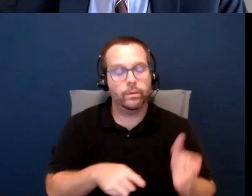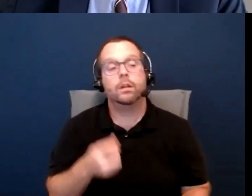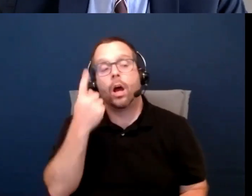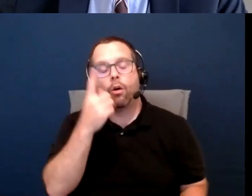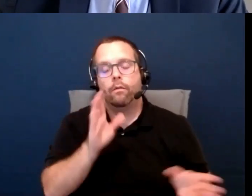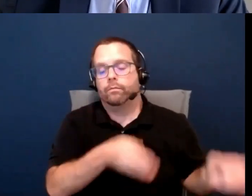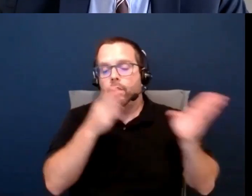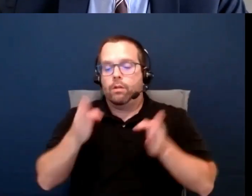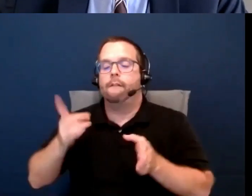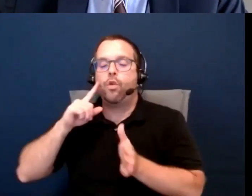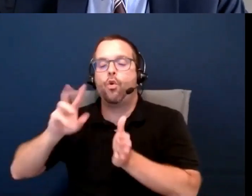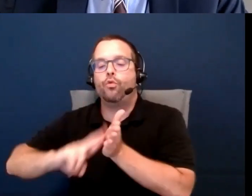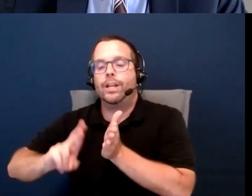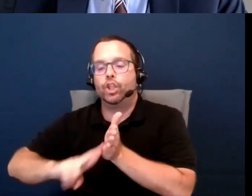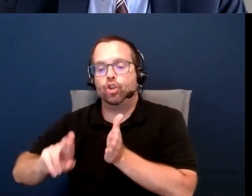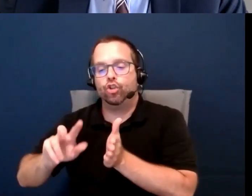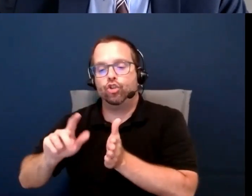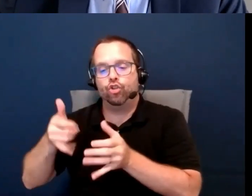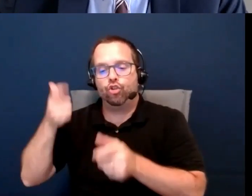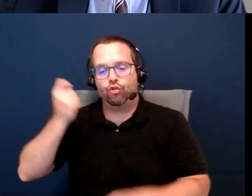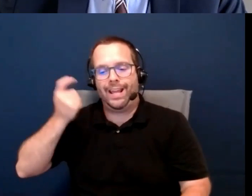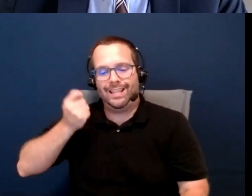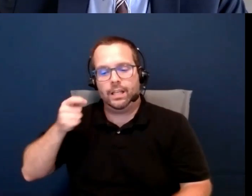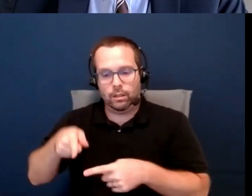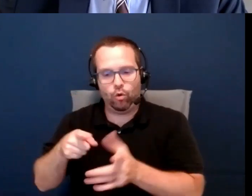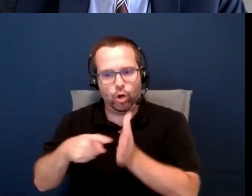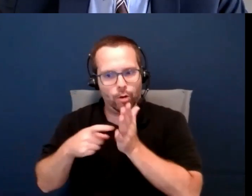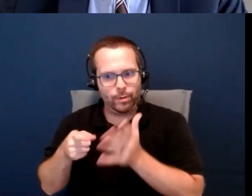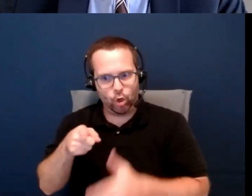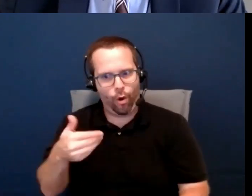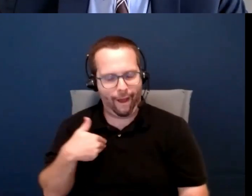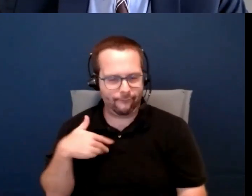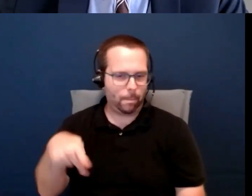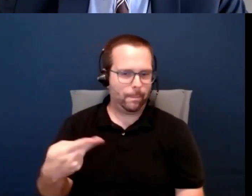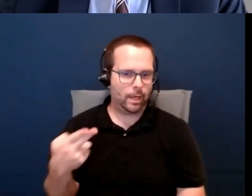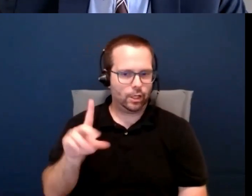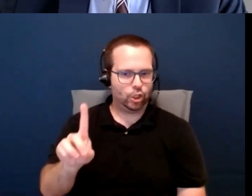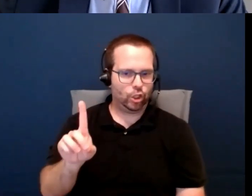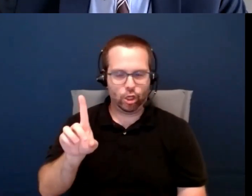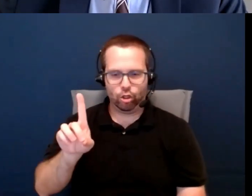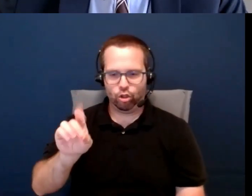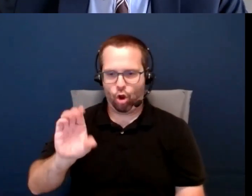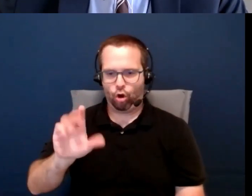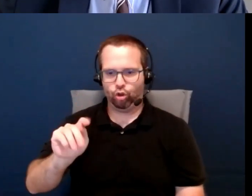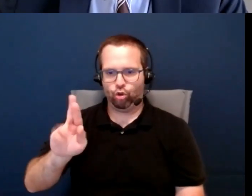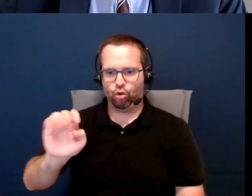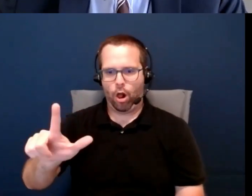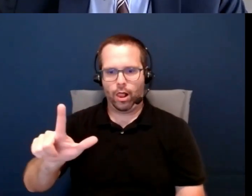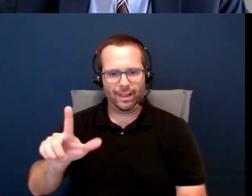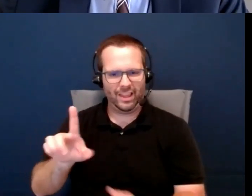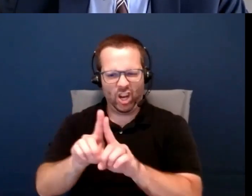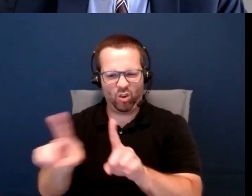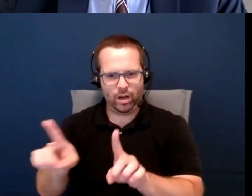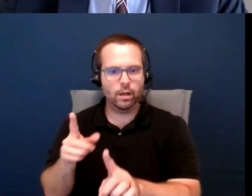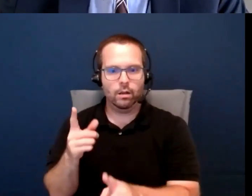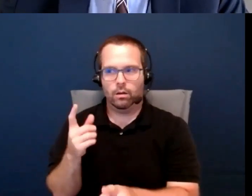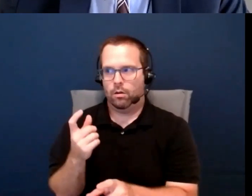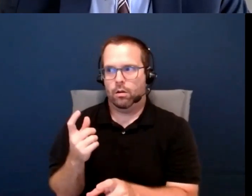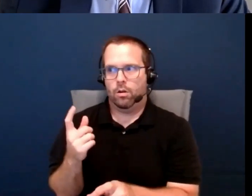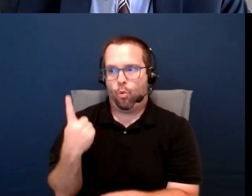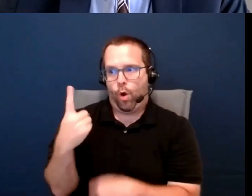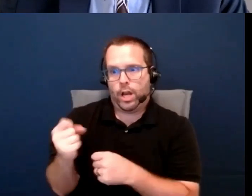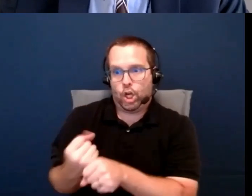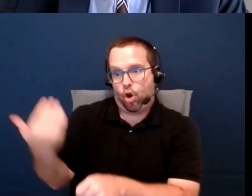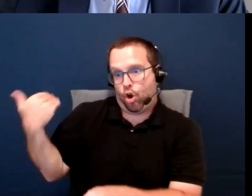grantees, our requirement is that you have your doctoral degree. And that could have been from just 1 year ago, or it could have been